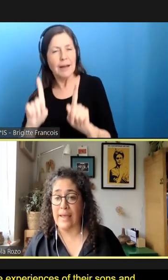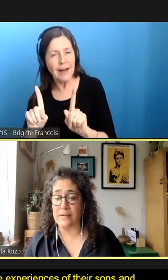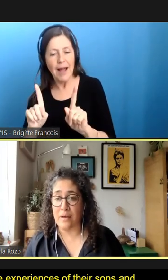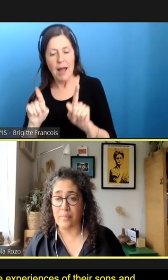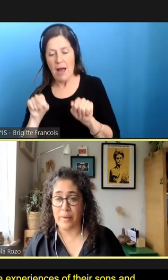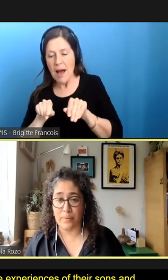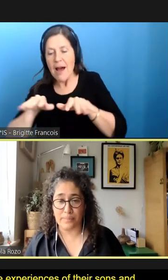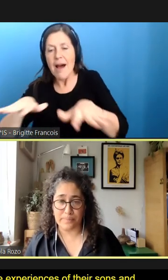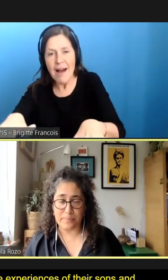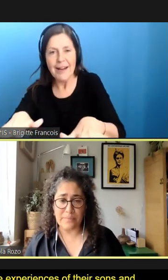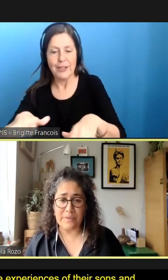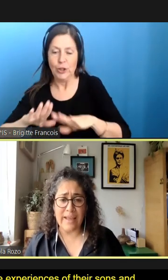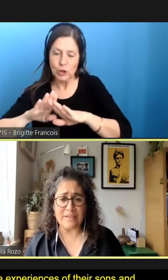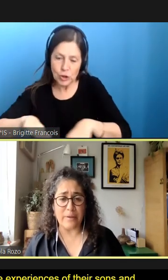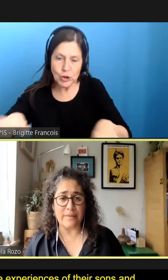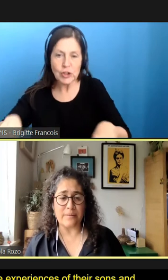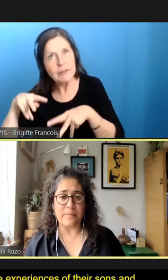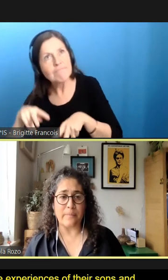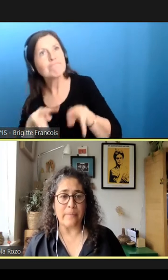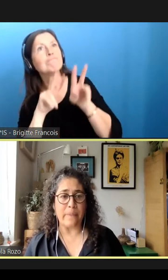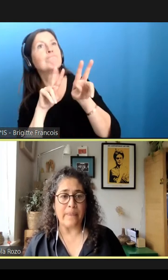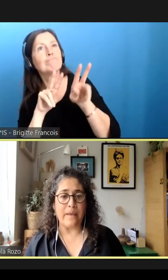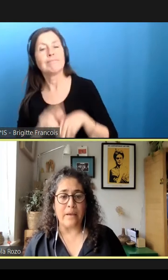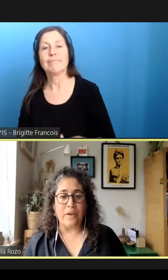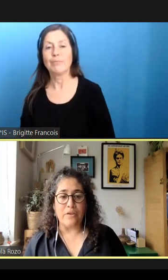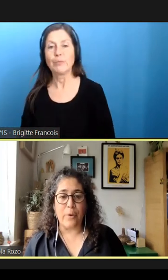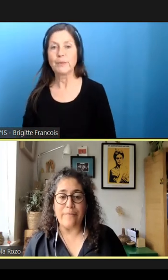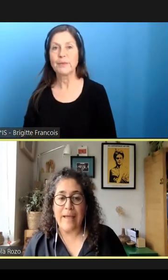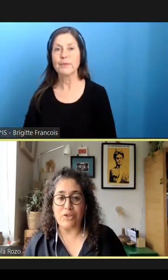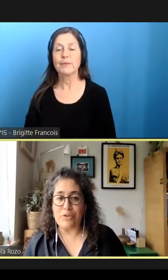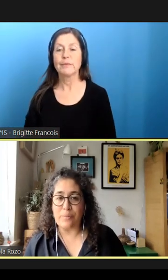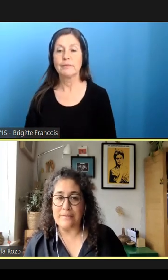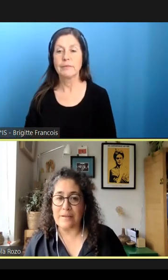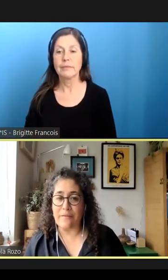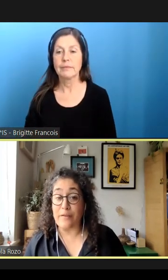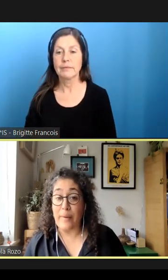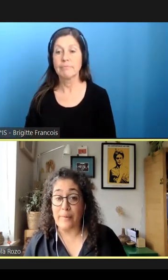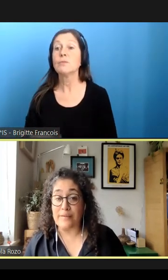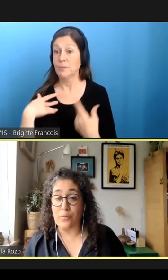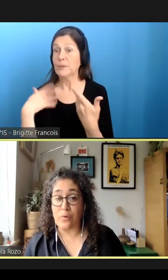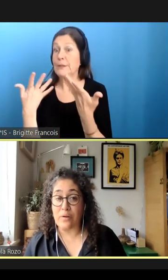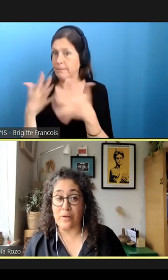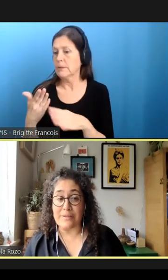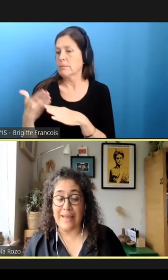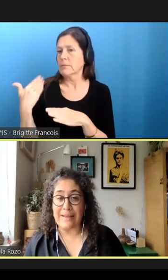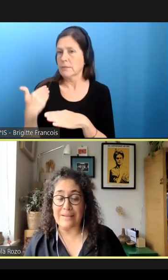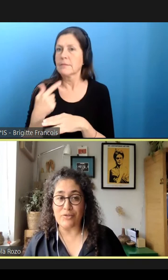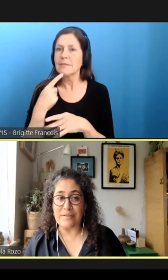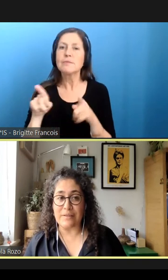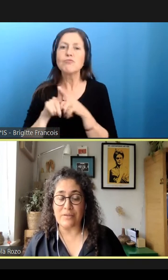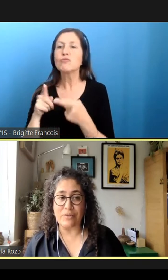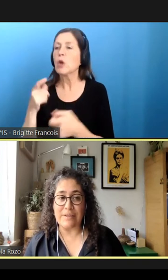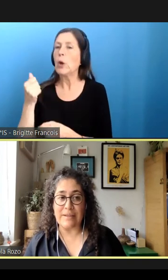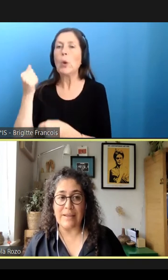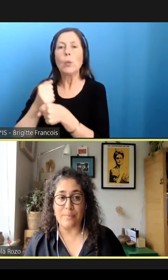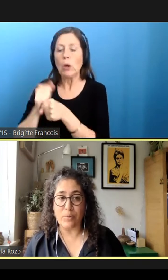children and young people. Next, please. So I've mentioned female domestic workers, and it's